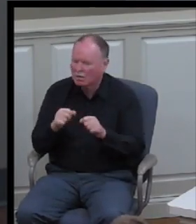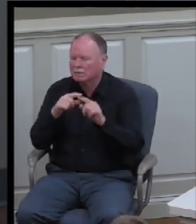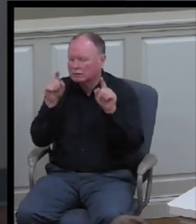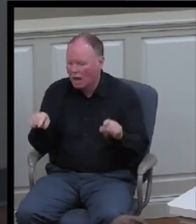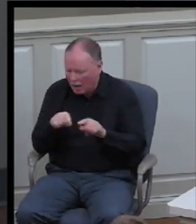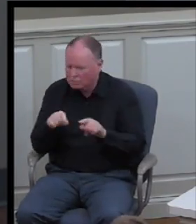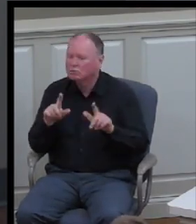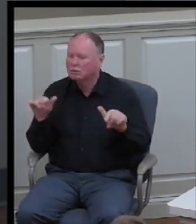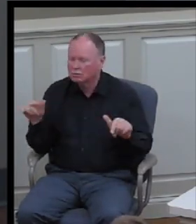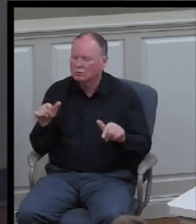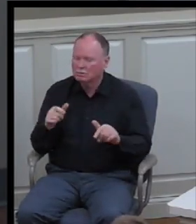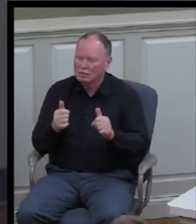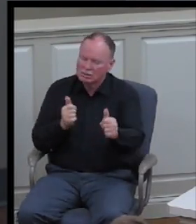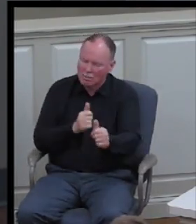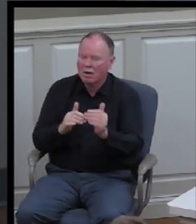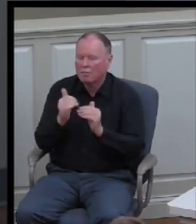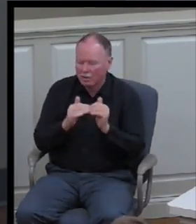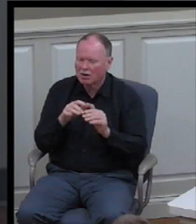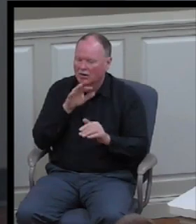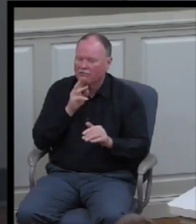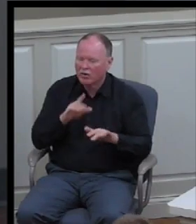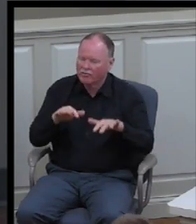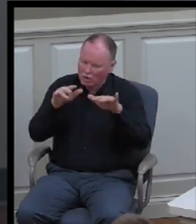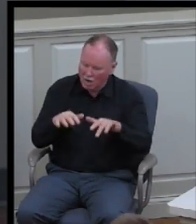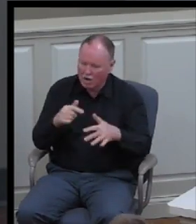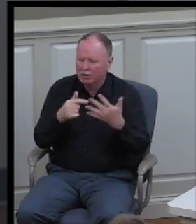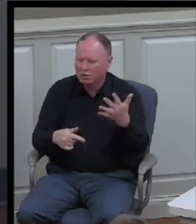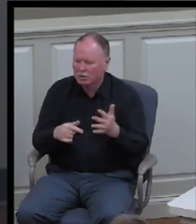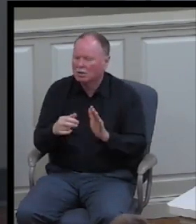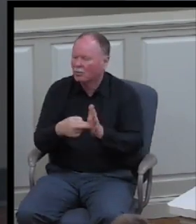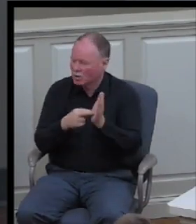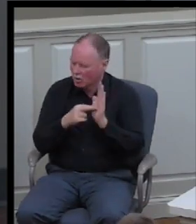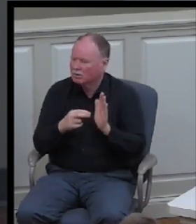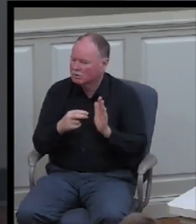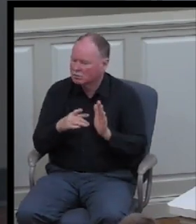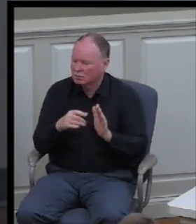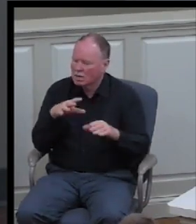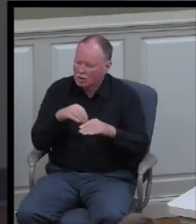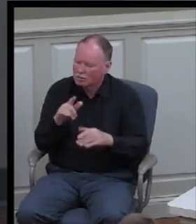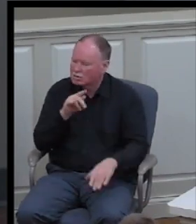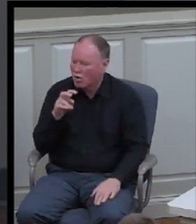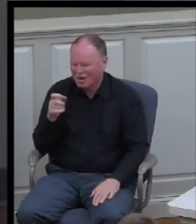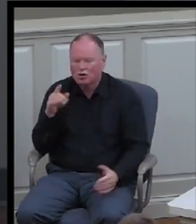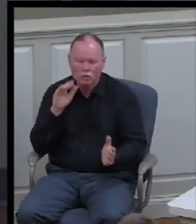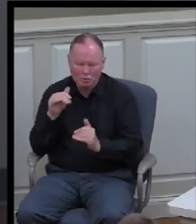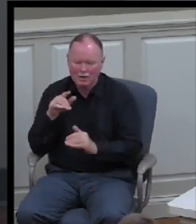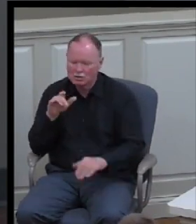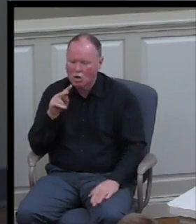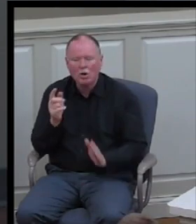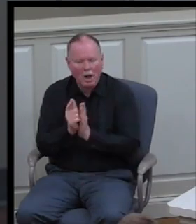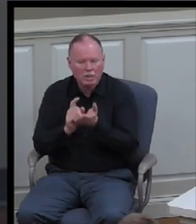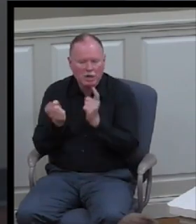signage, setbacks, floodplain, all those kind of things that you would naturally expect in the zoning